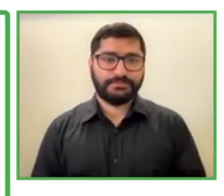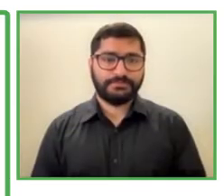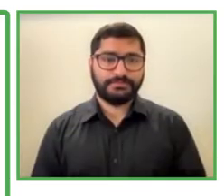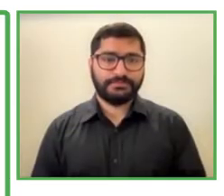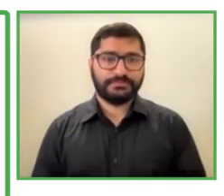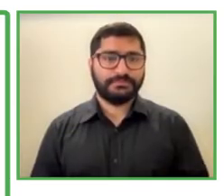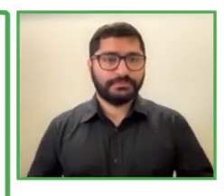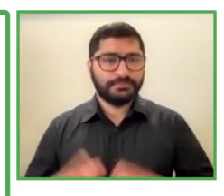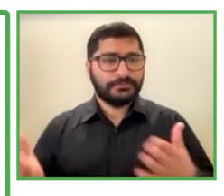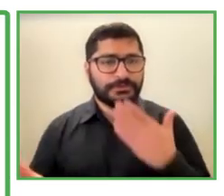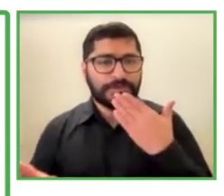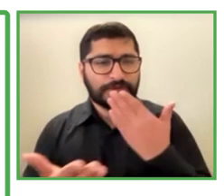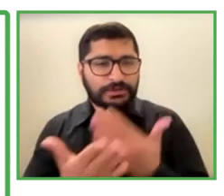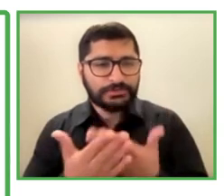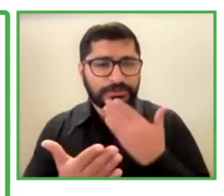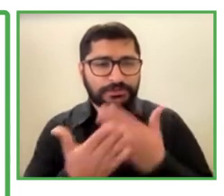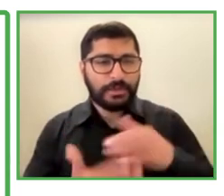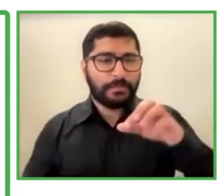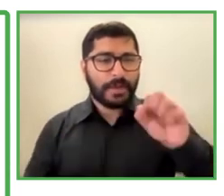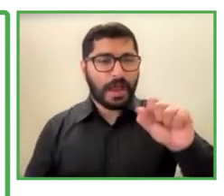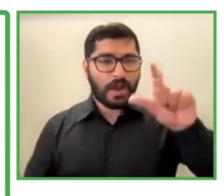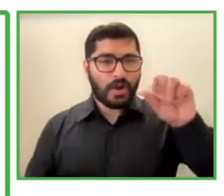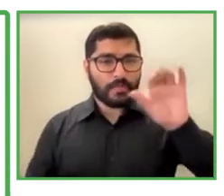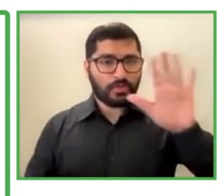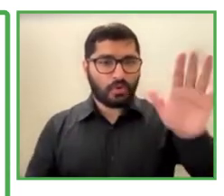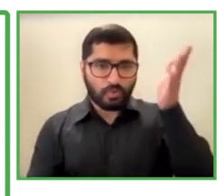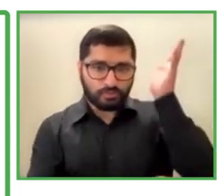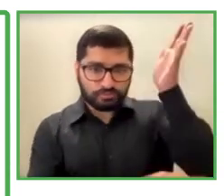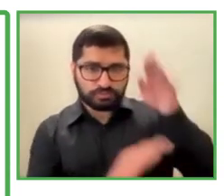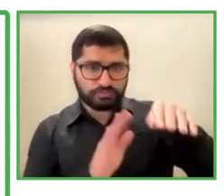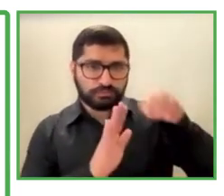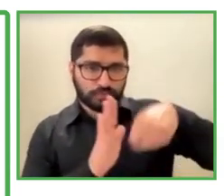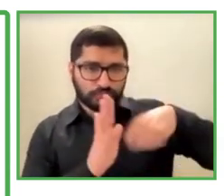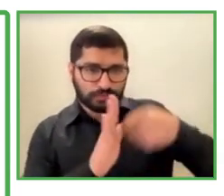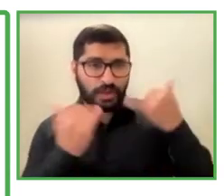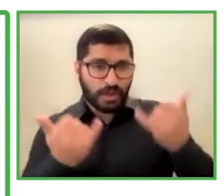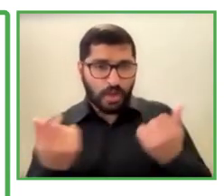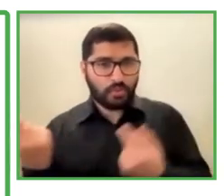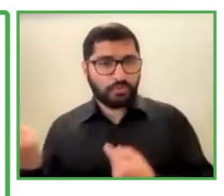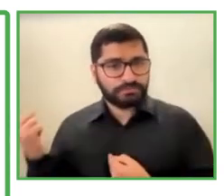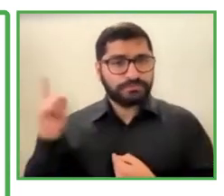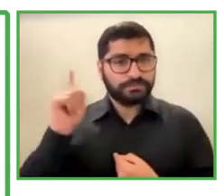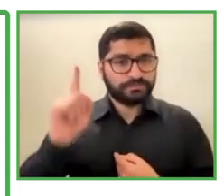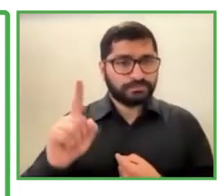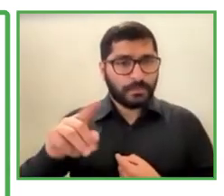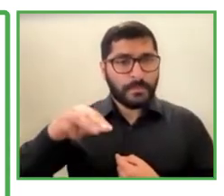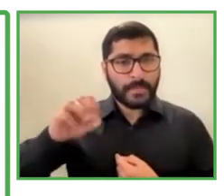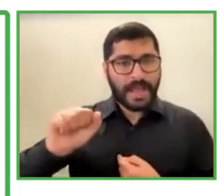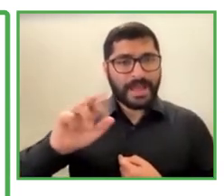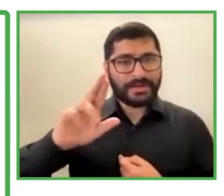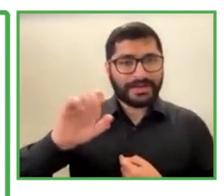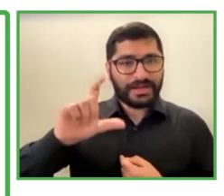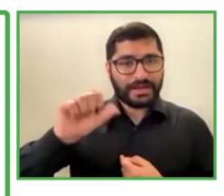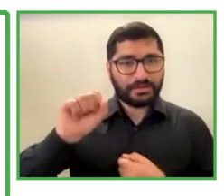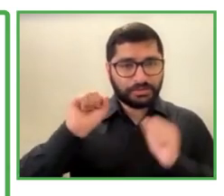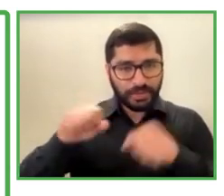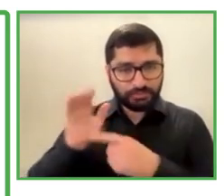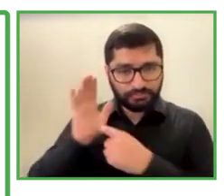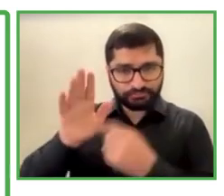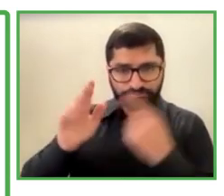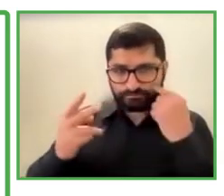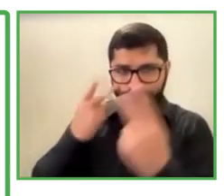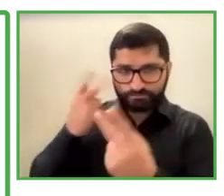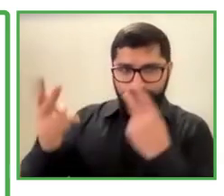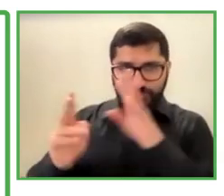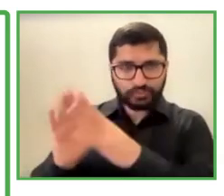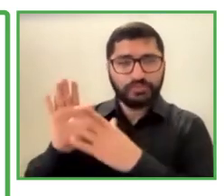Thank you very much, Paloma, for telling us about your project. And now, Marcela, please tell us about your work in INRPAC, and